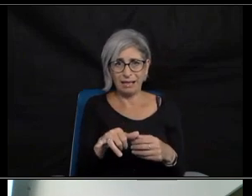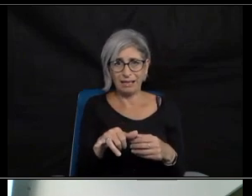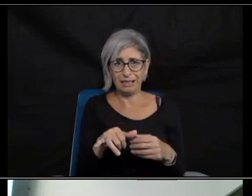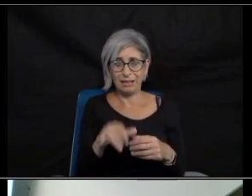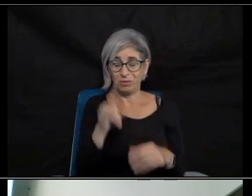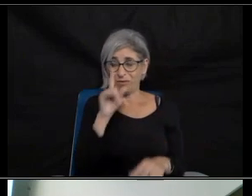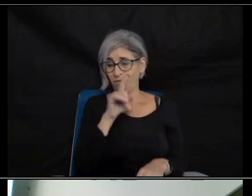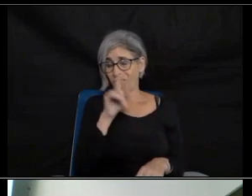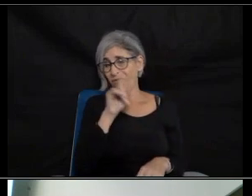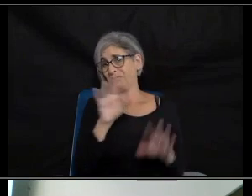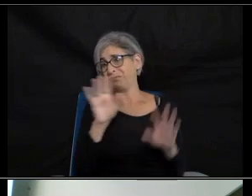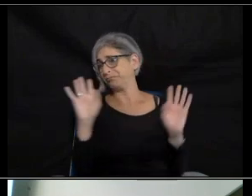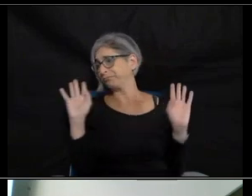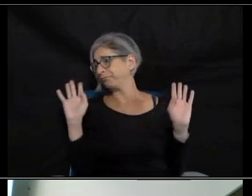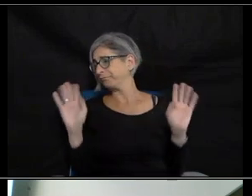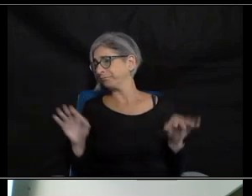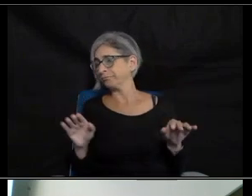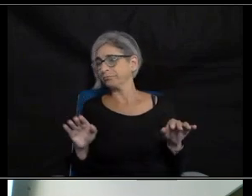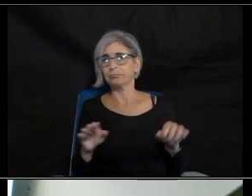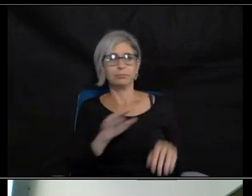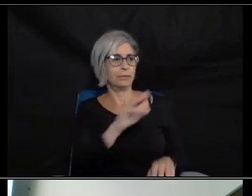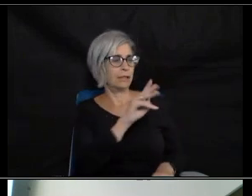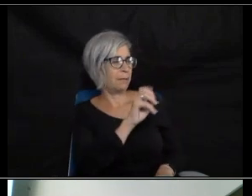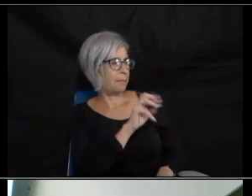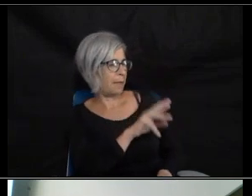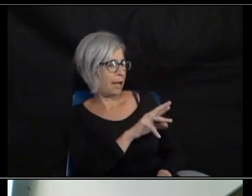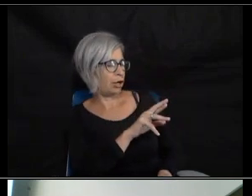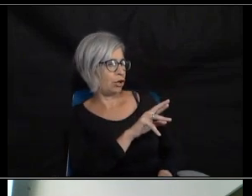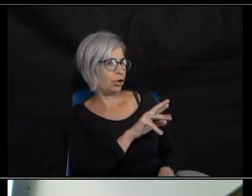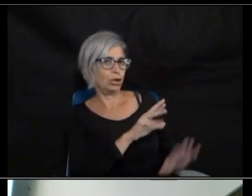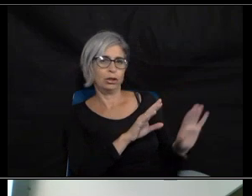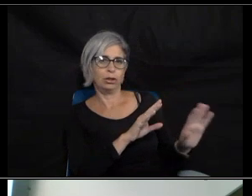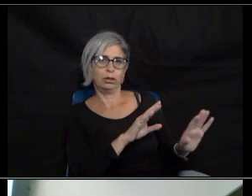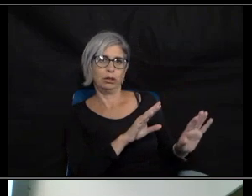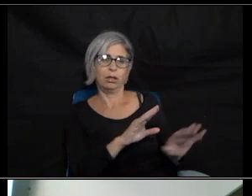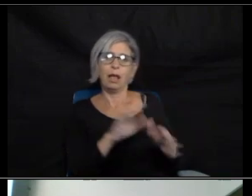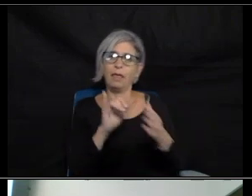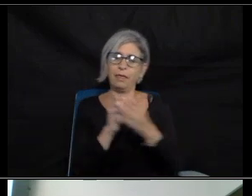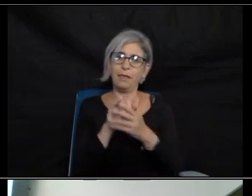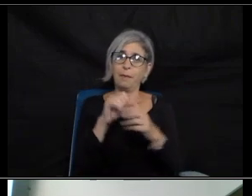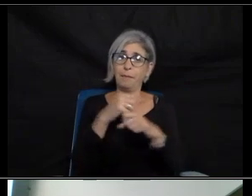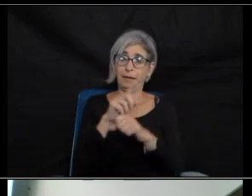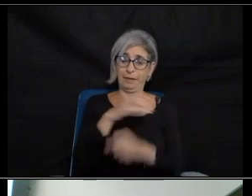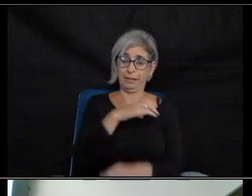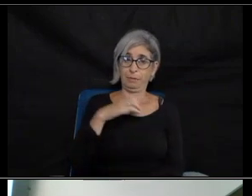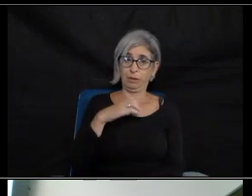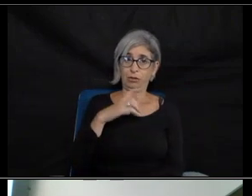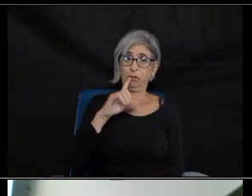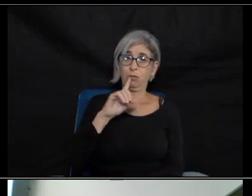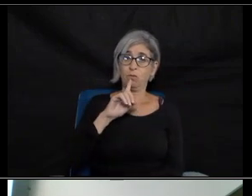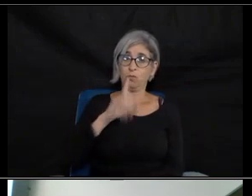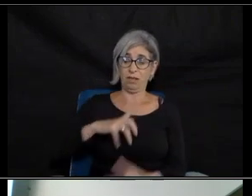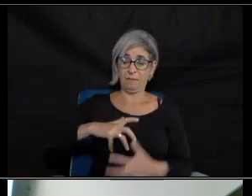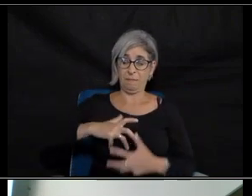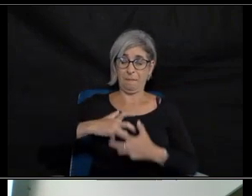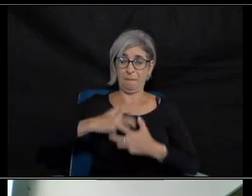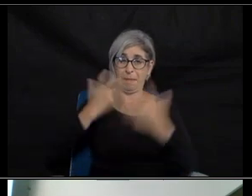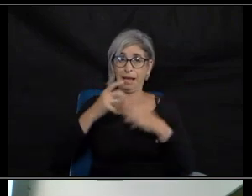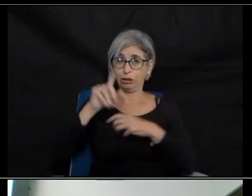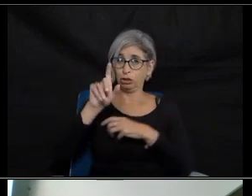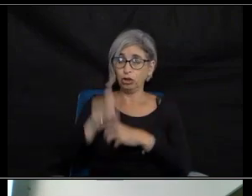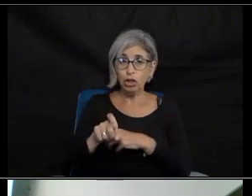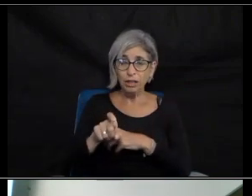false pretense. Mayor? What should make this commission extremely mad, fighting